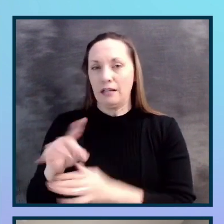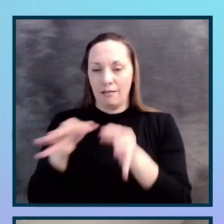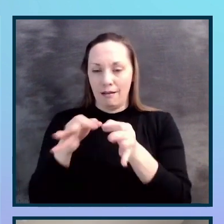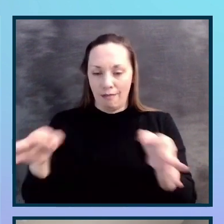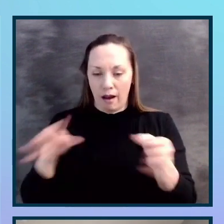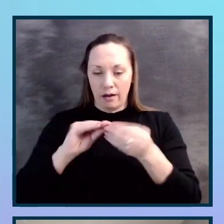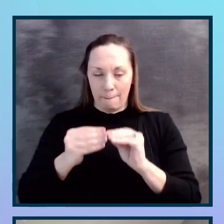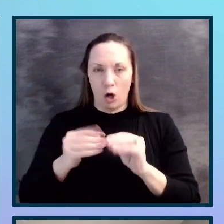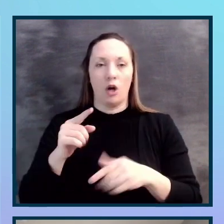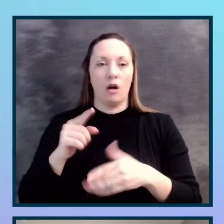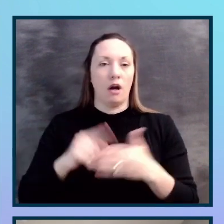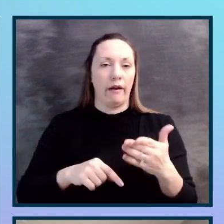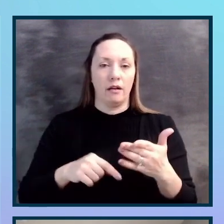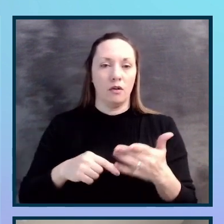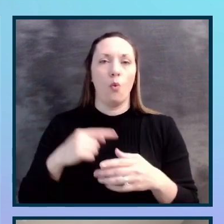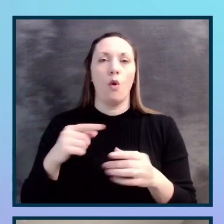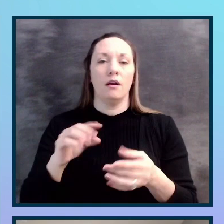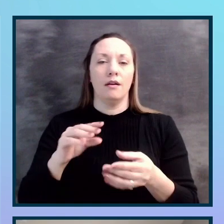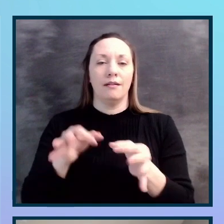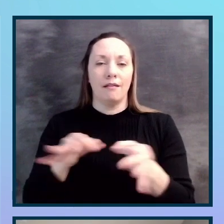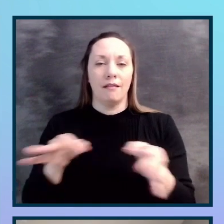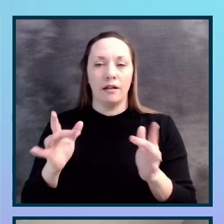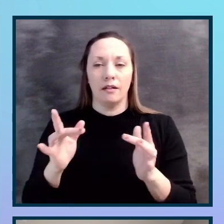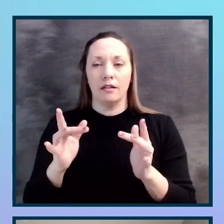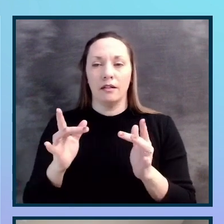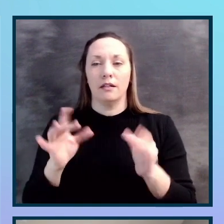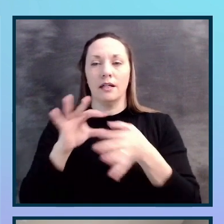and what line content looks like.